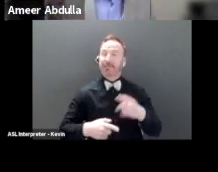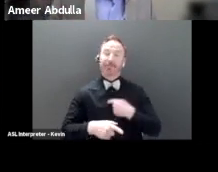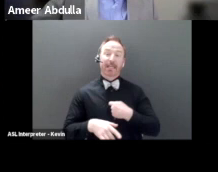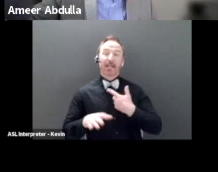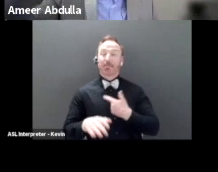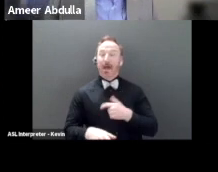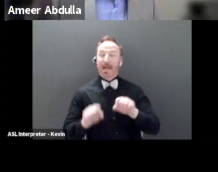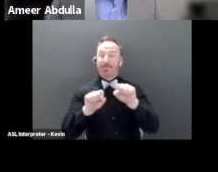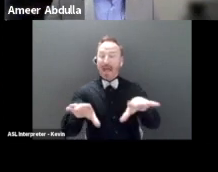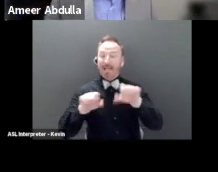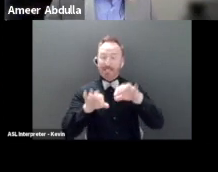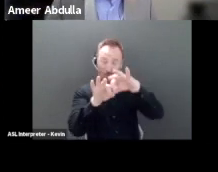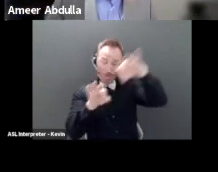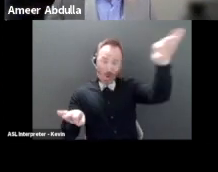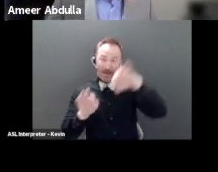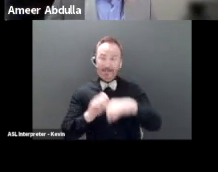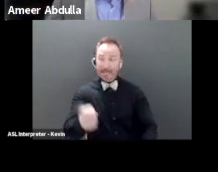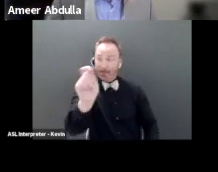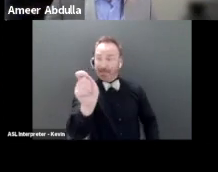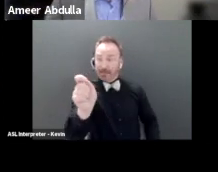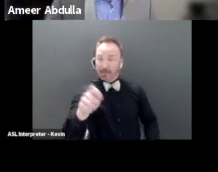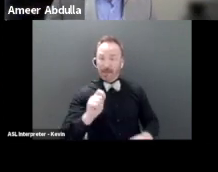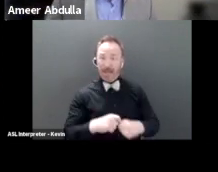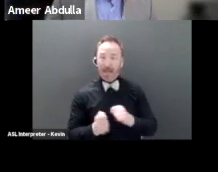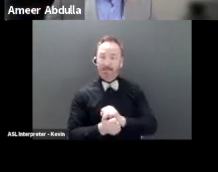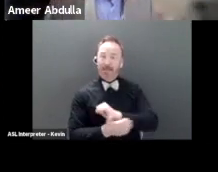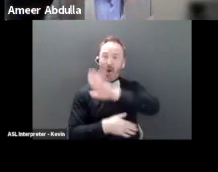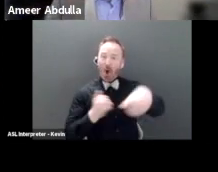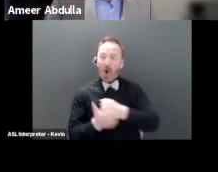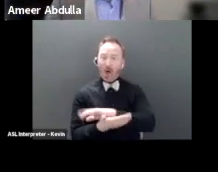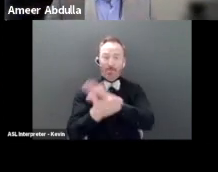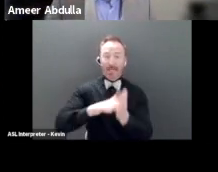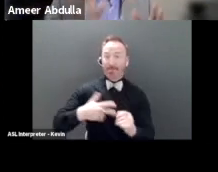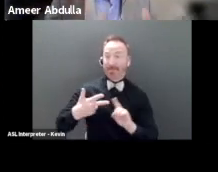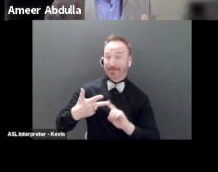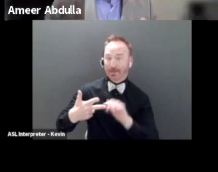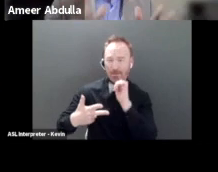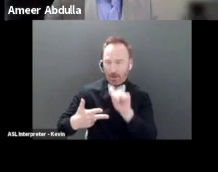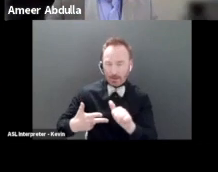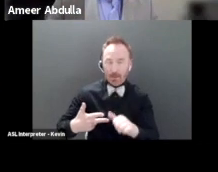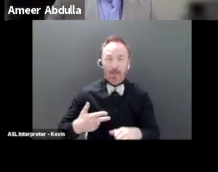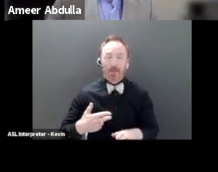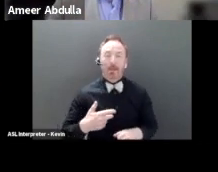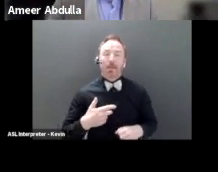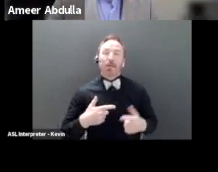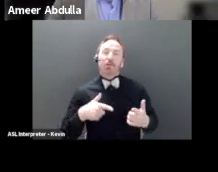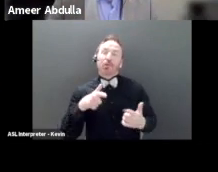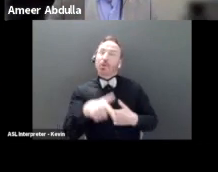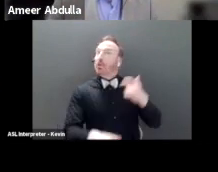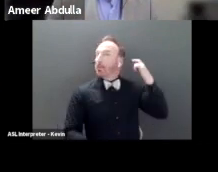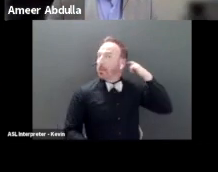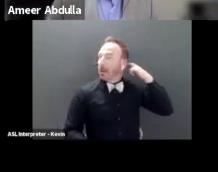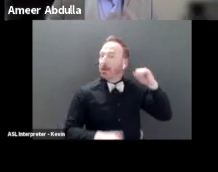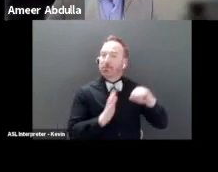and make your dividends all capital. So that's something to have, and you can use as a resource